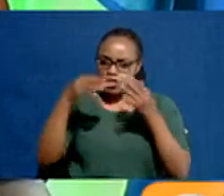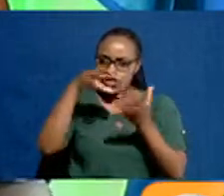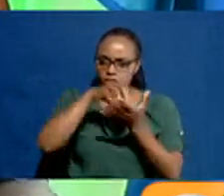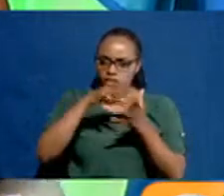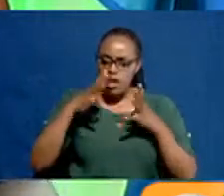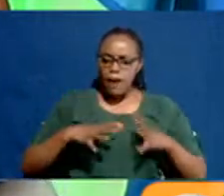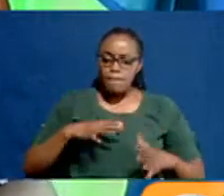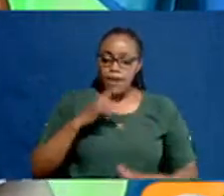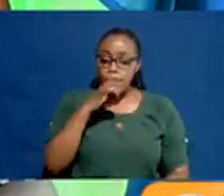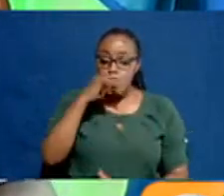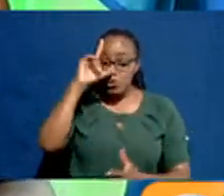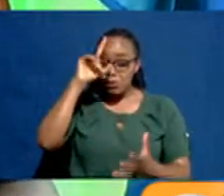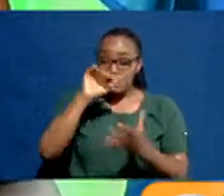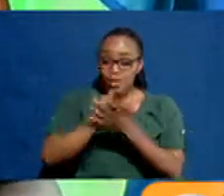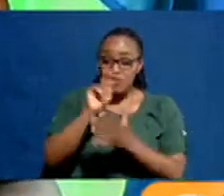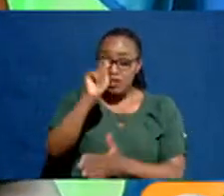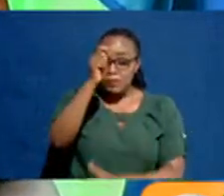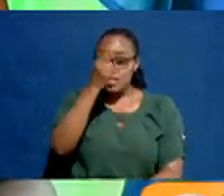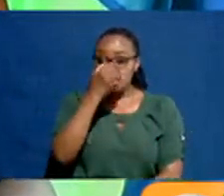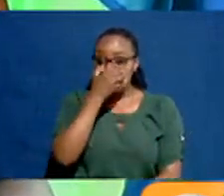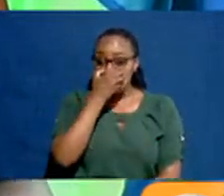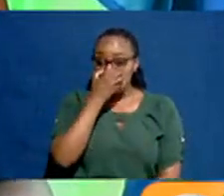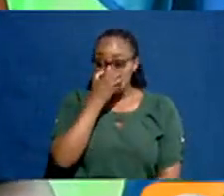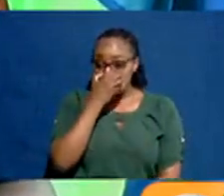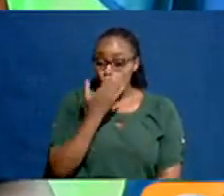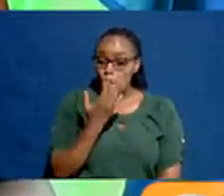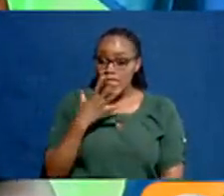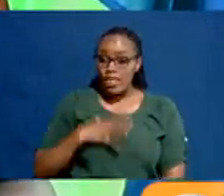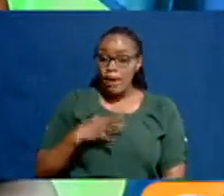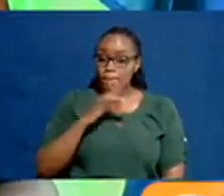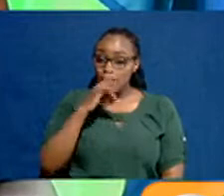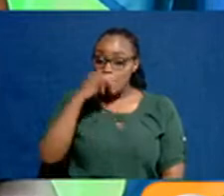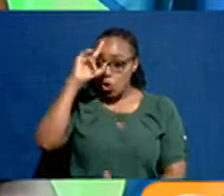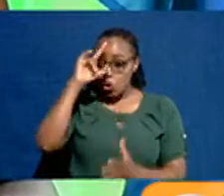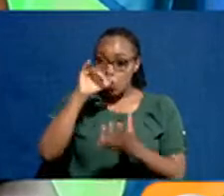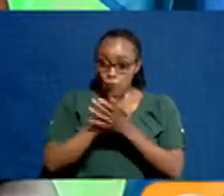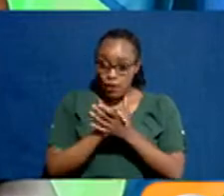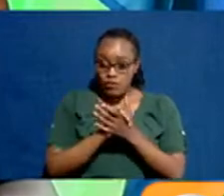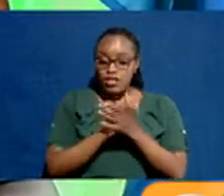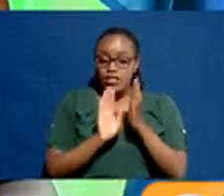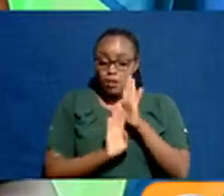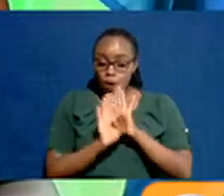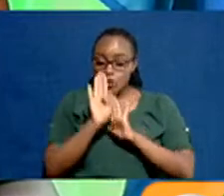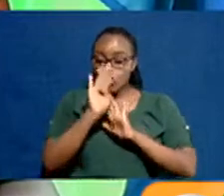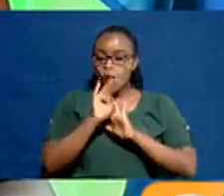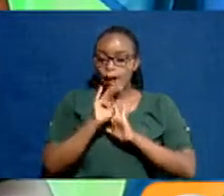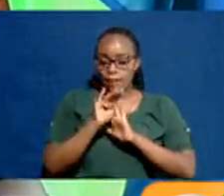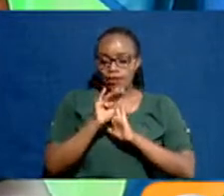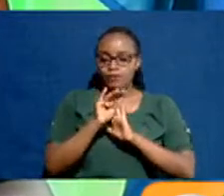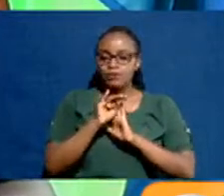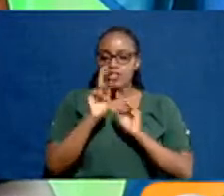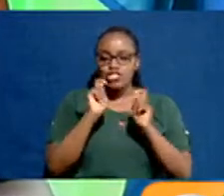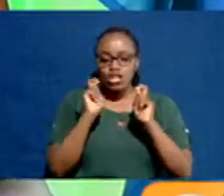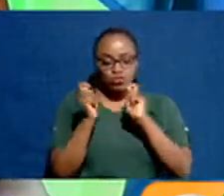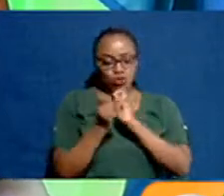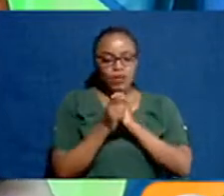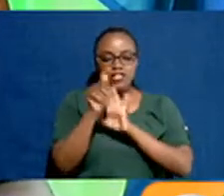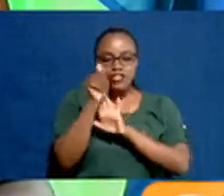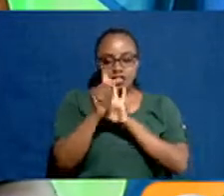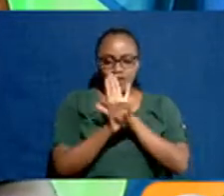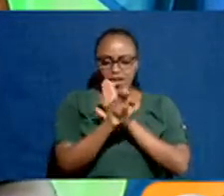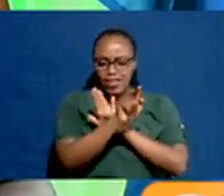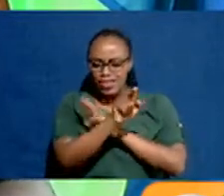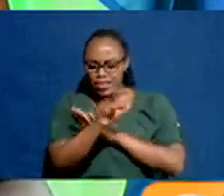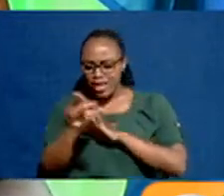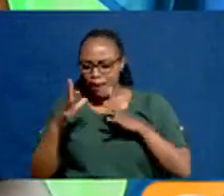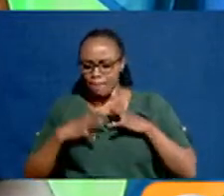to those who believe in President William Ruto, okay, to those who believe in the bottom-up economic transformative agenda. Those are the